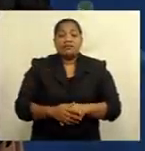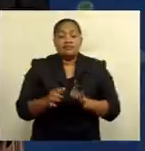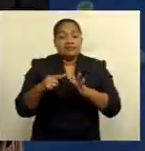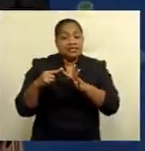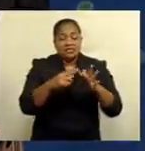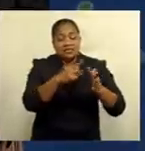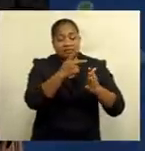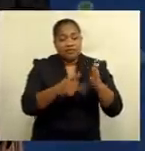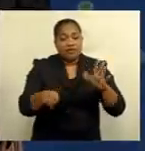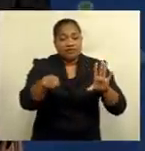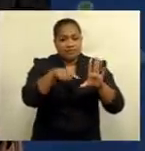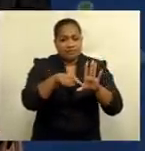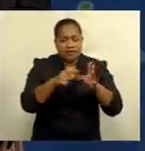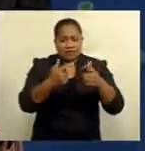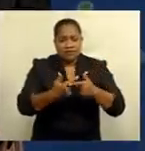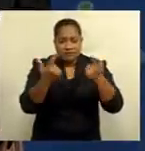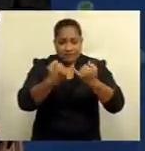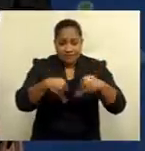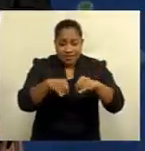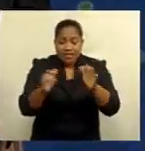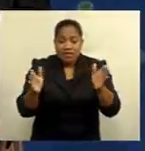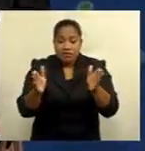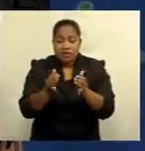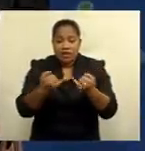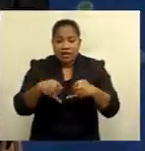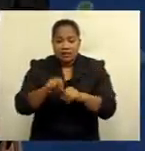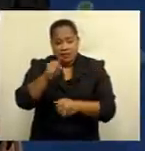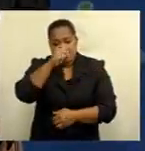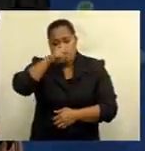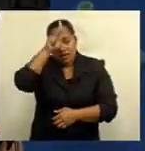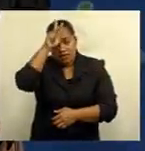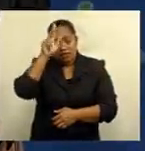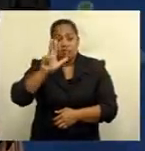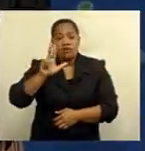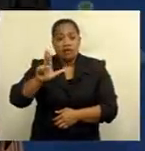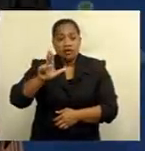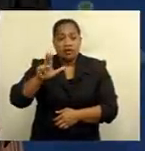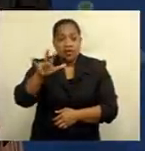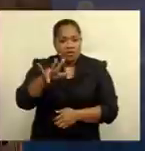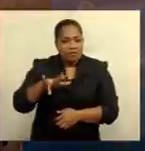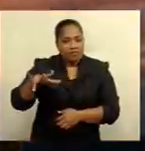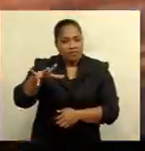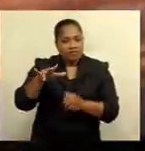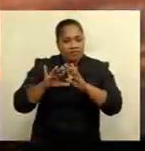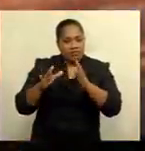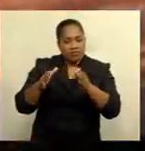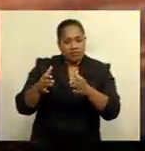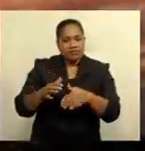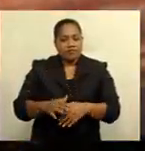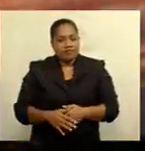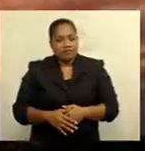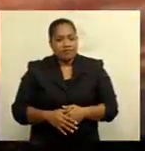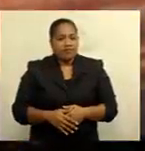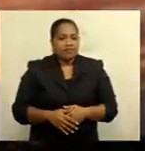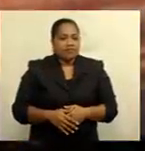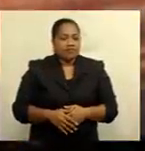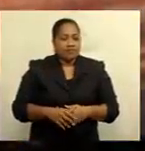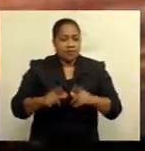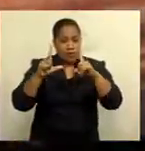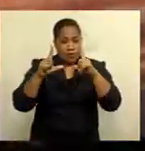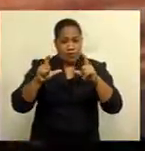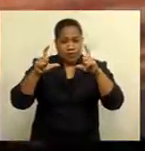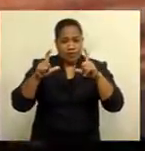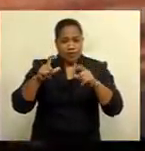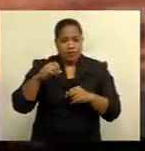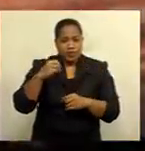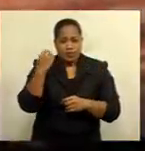larger islands and nearby smaller islands, Condemns, Lau and Lomaiviti group. Our shot of the day: this spectacular shot